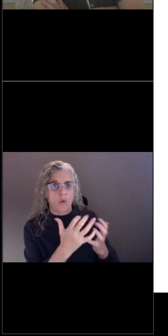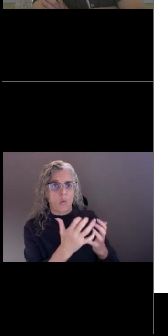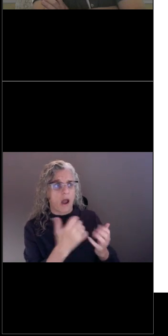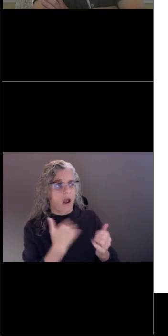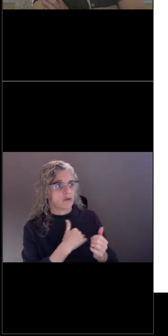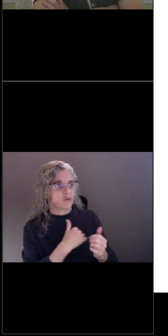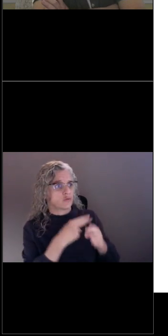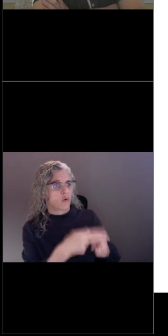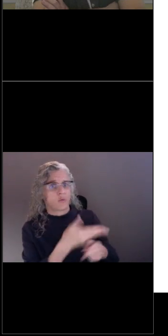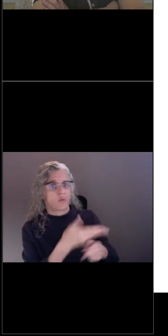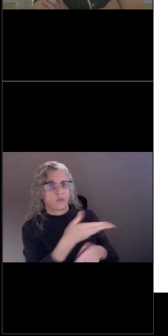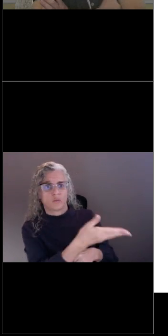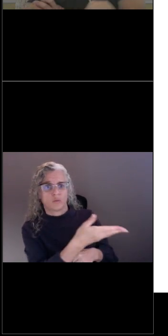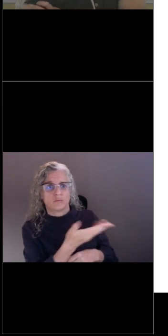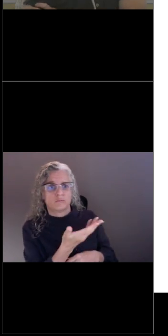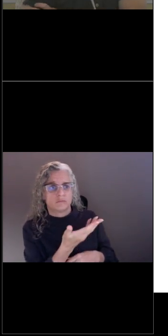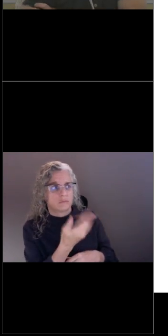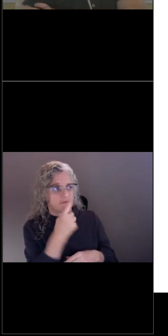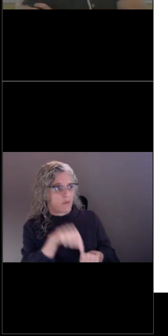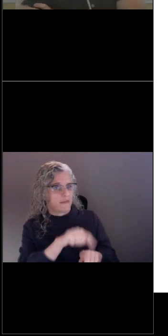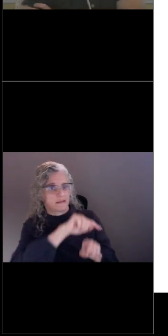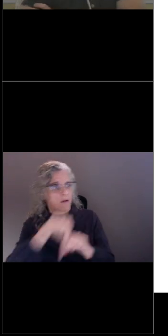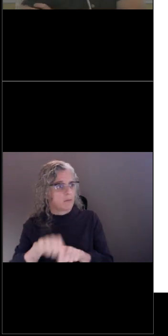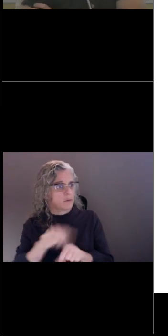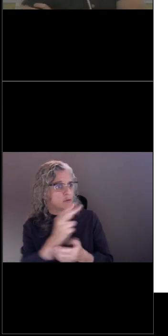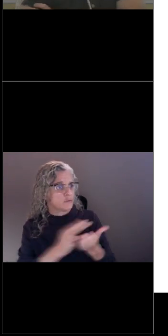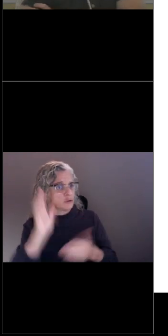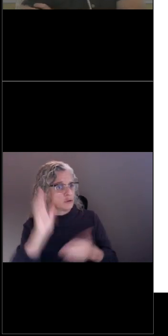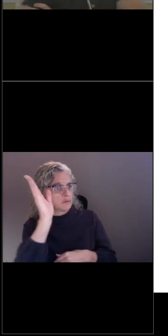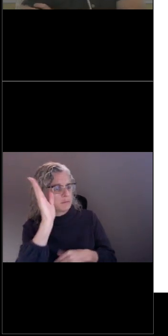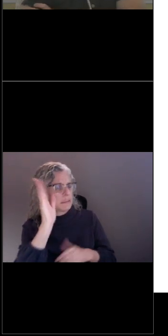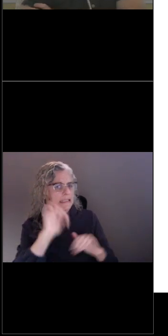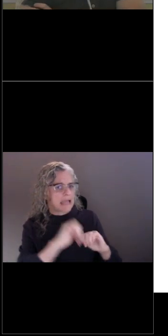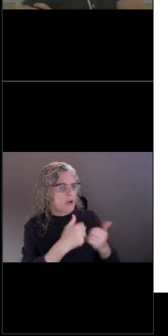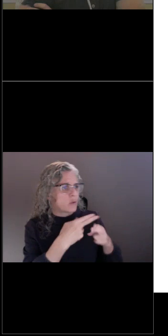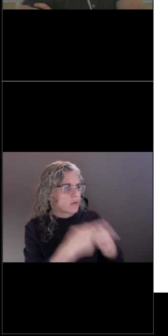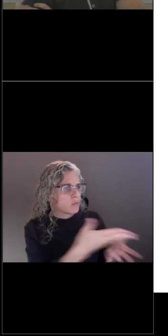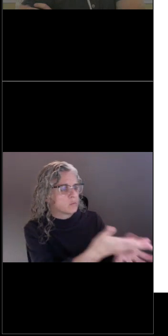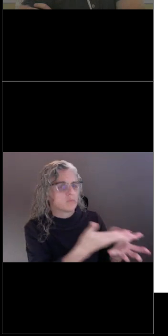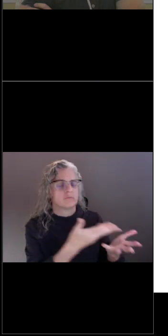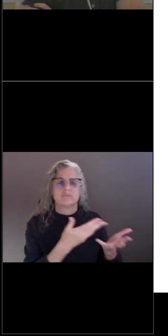about in the particular context in which you're interacting with them.